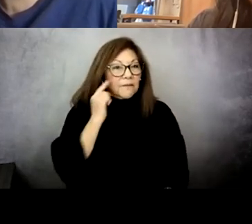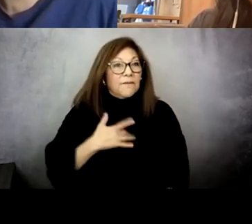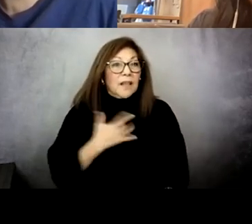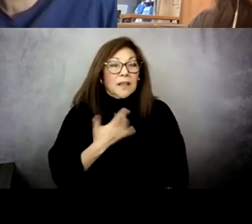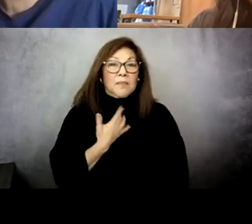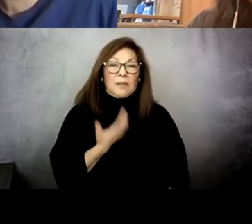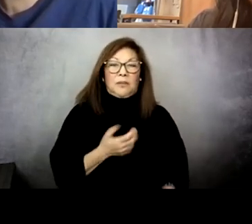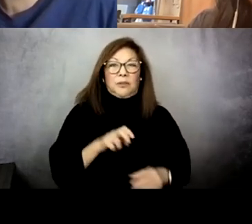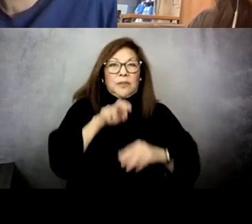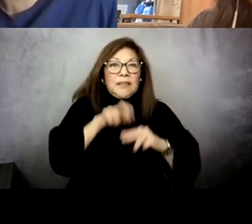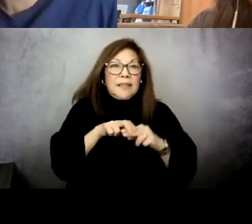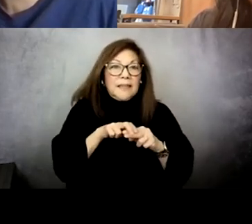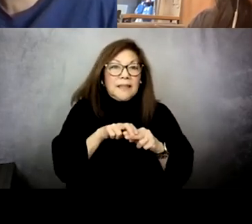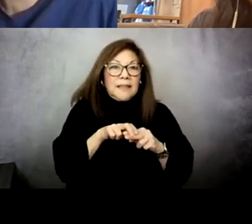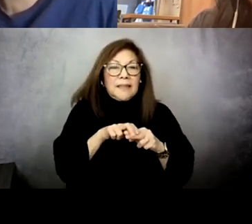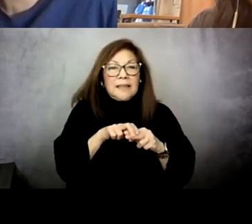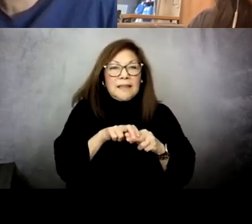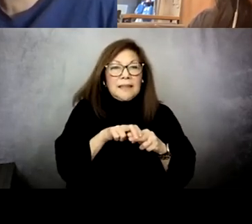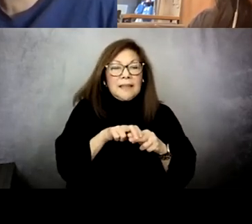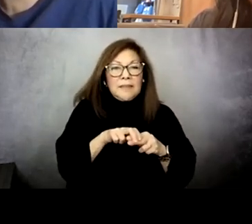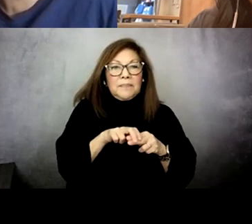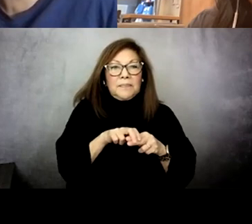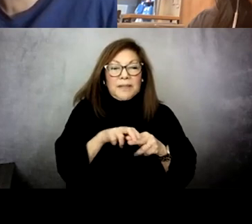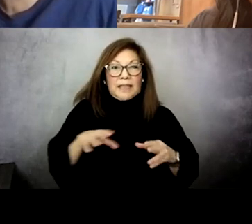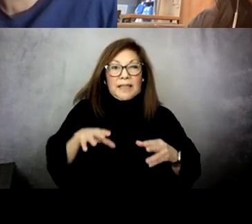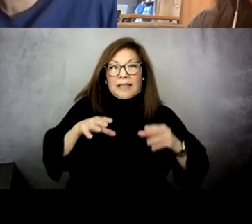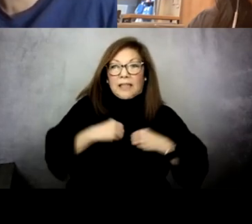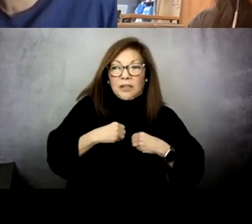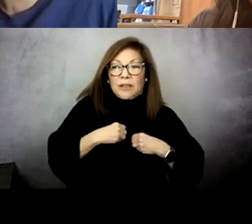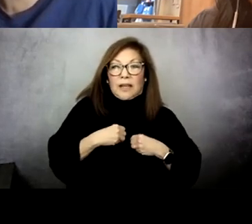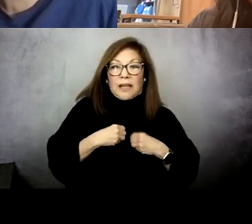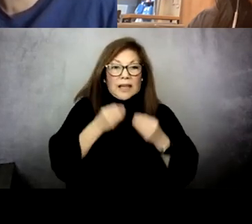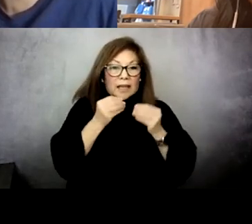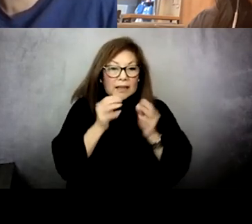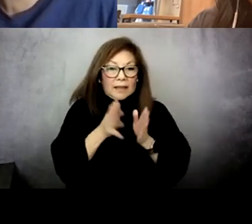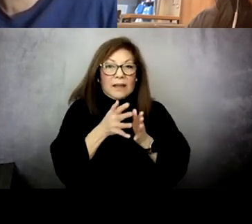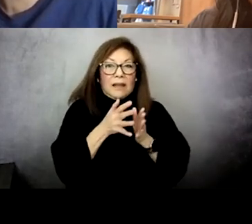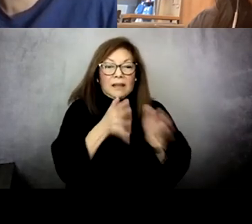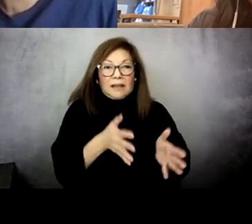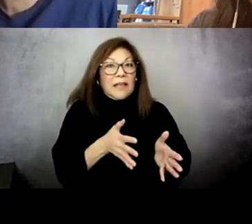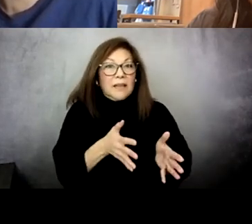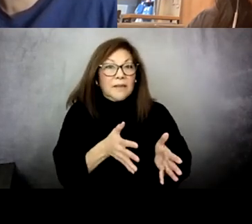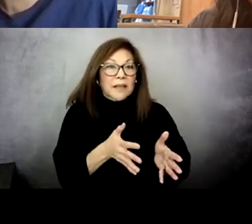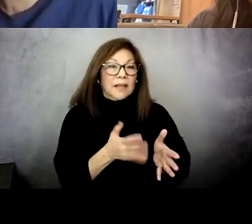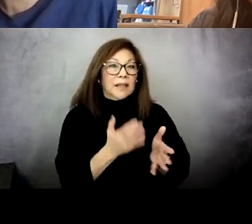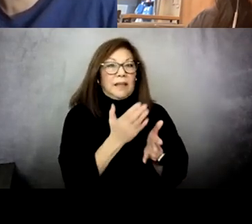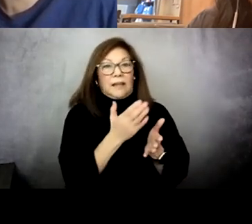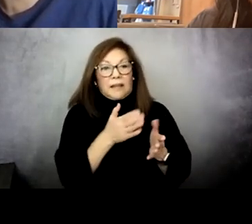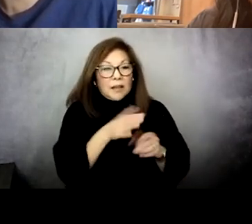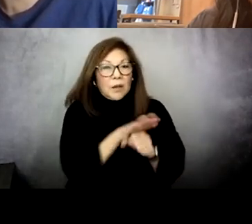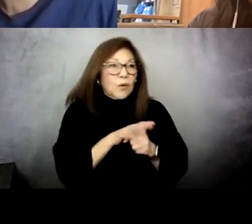to sit in tension is like leaving room for nuance. And, you know, it's okay to disagree, it's okay to